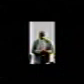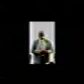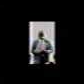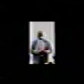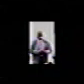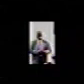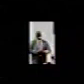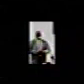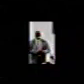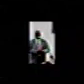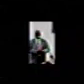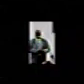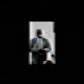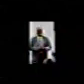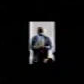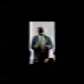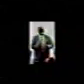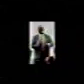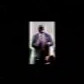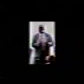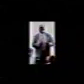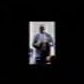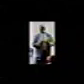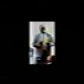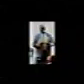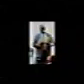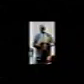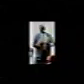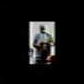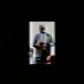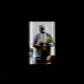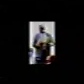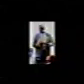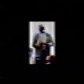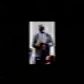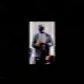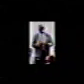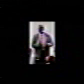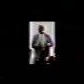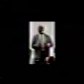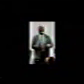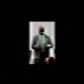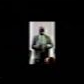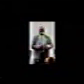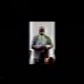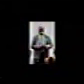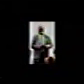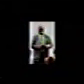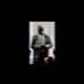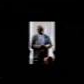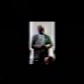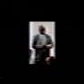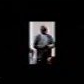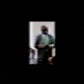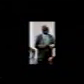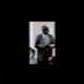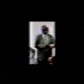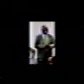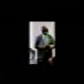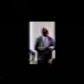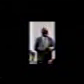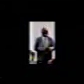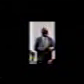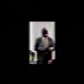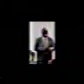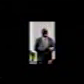positive. Test now, it is positive. Go to another place, positive. I reverse that thing in your life. You mountain